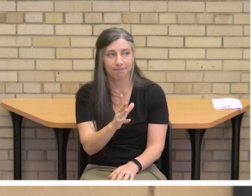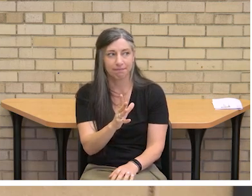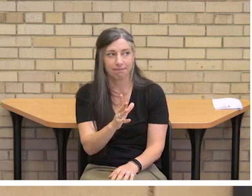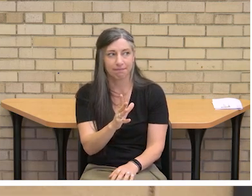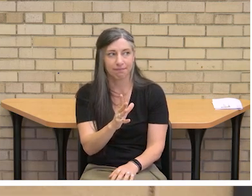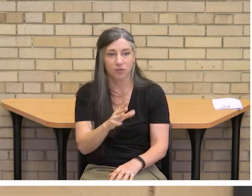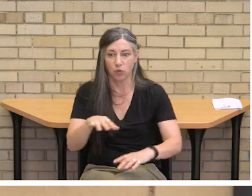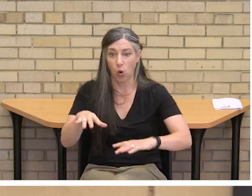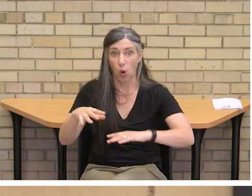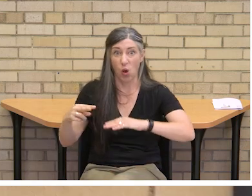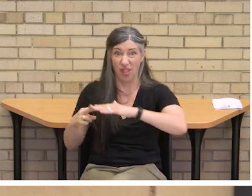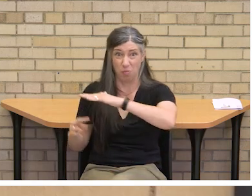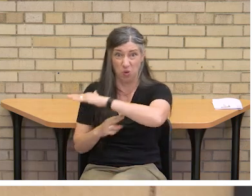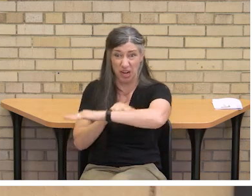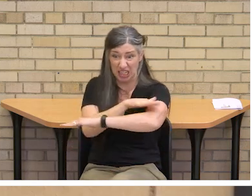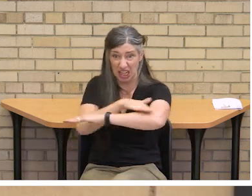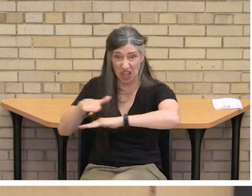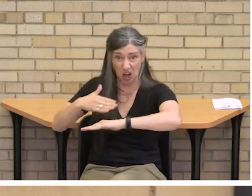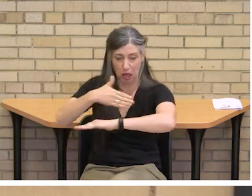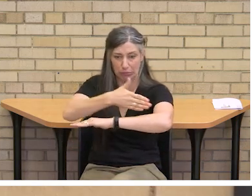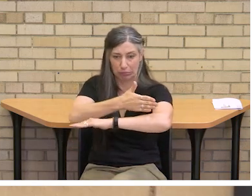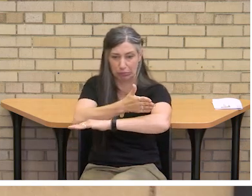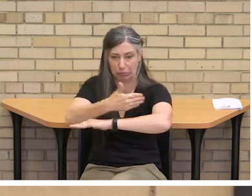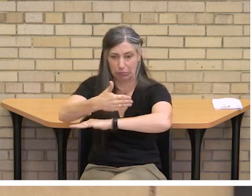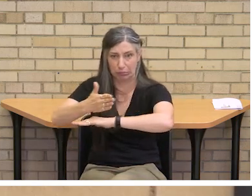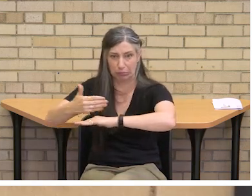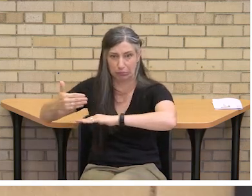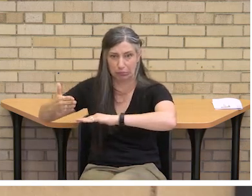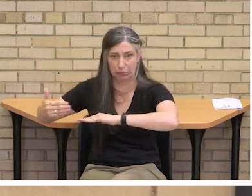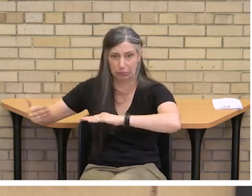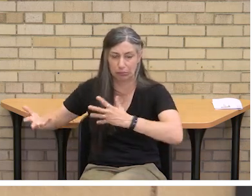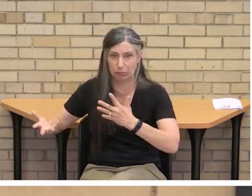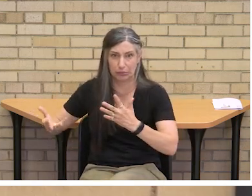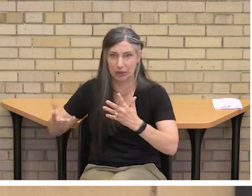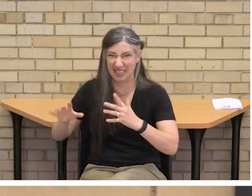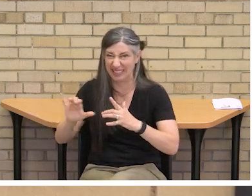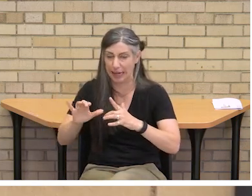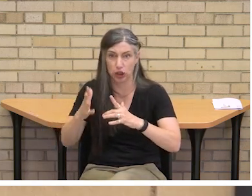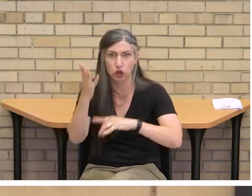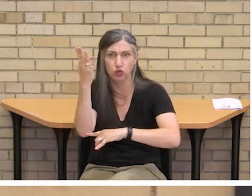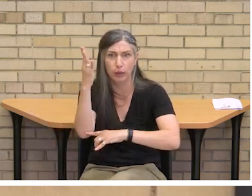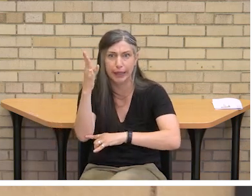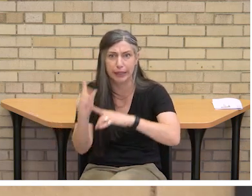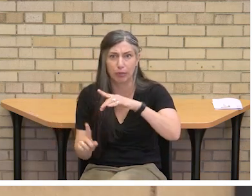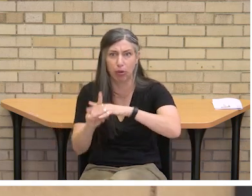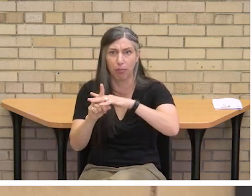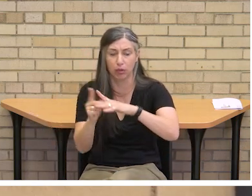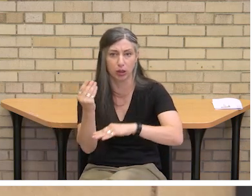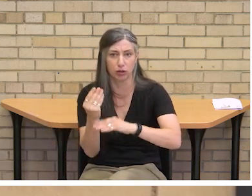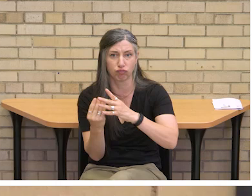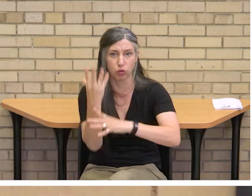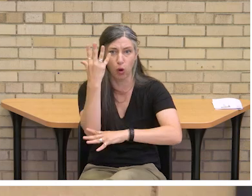cracks running longitudinally along the bridge with like practically trees growing out of it.